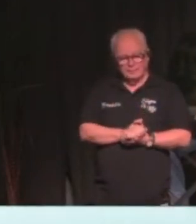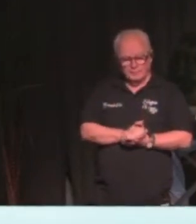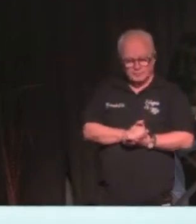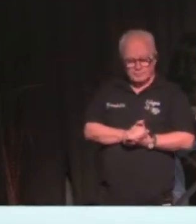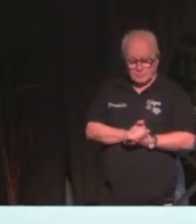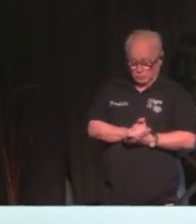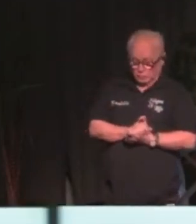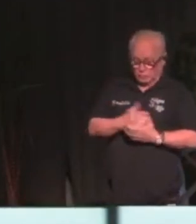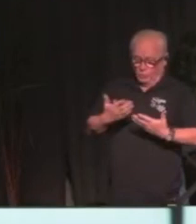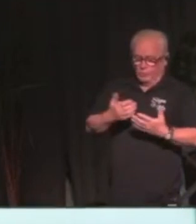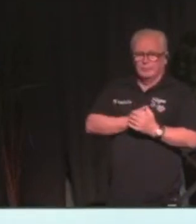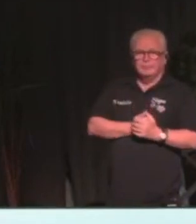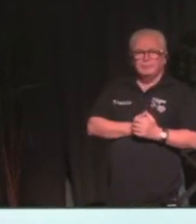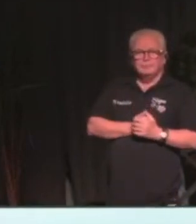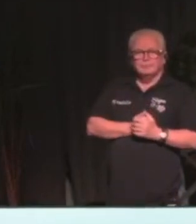And so